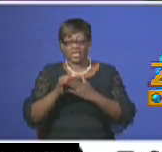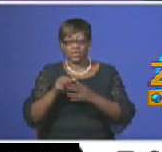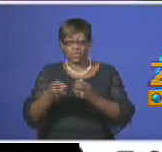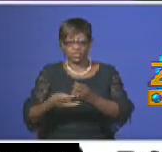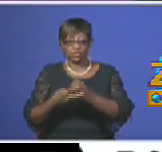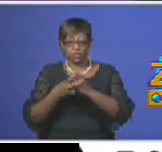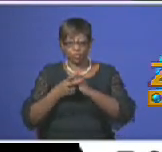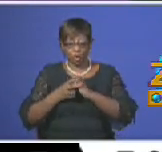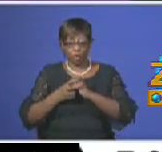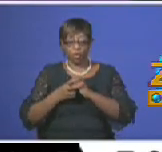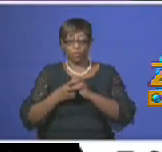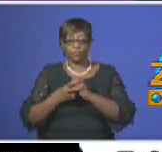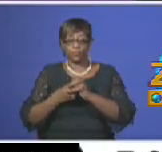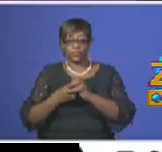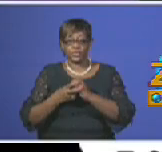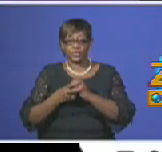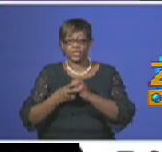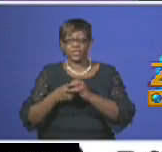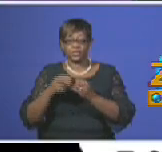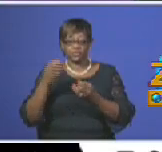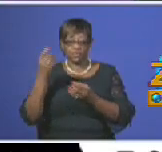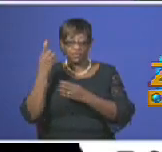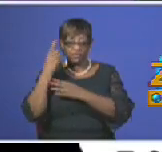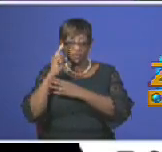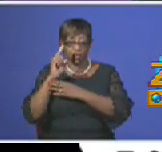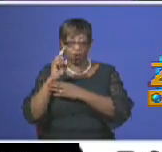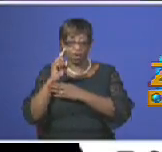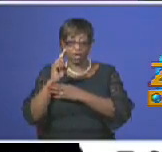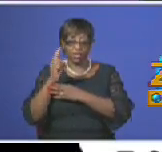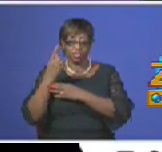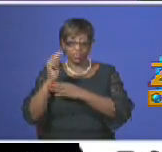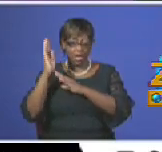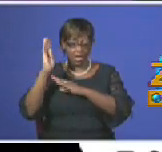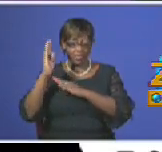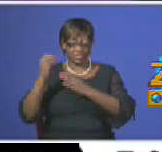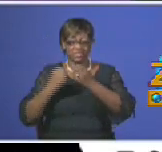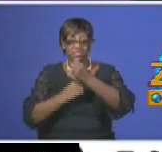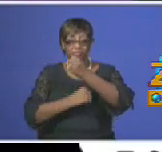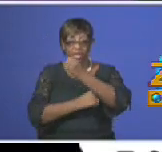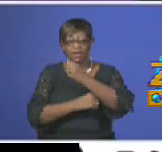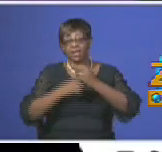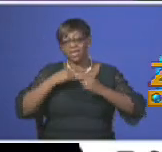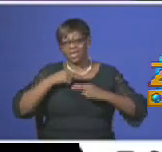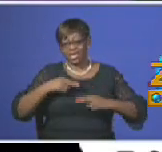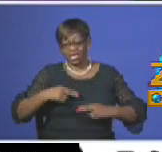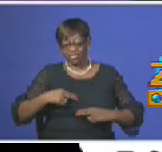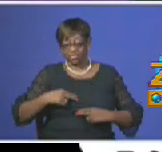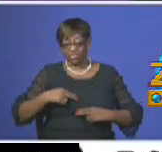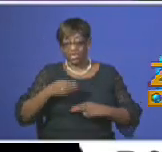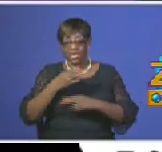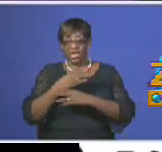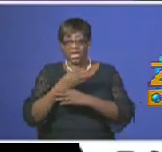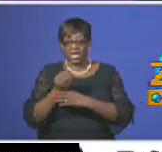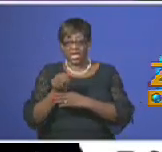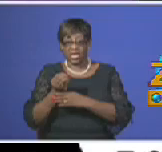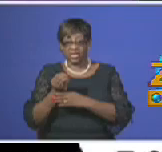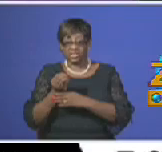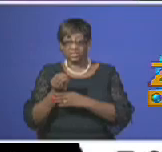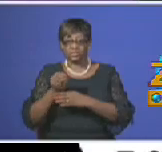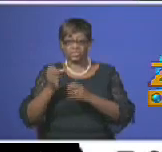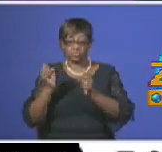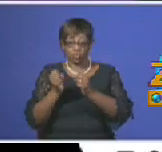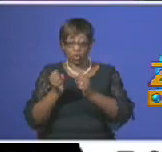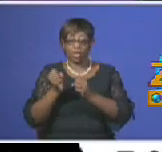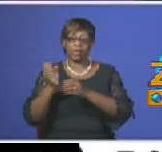plan, government decided to borrow funds from international agencies to support healthcare, social welfare systems, micro,